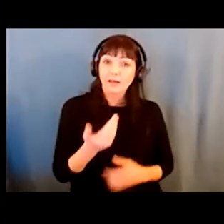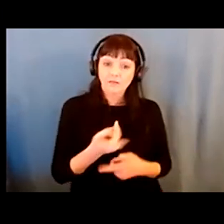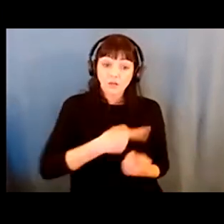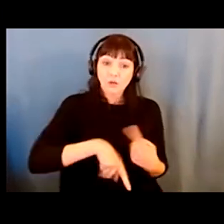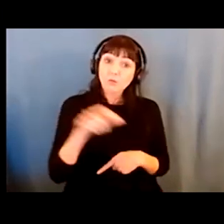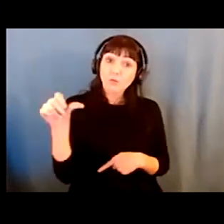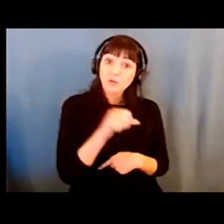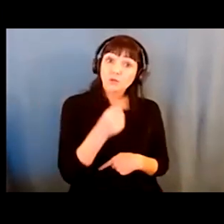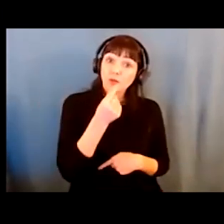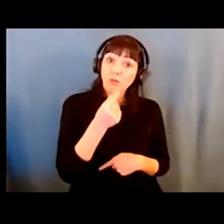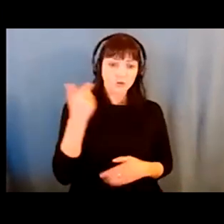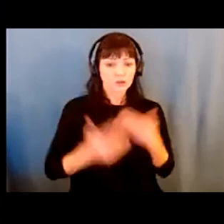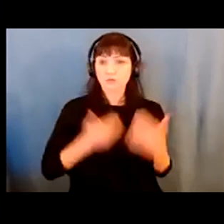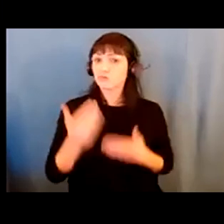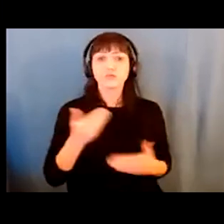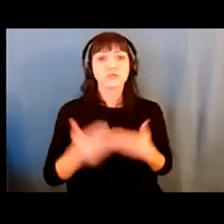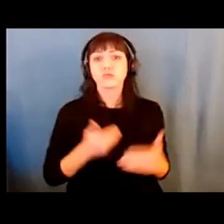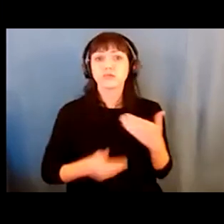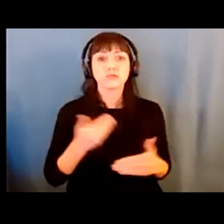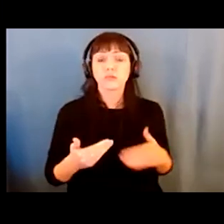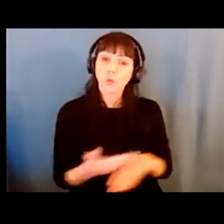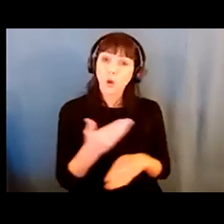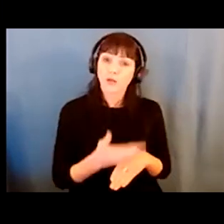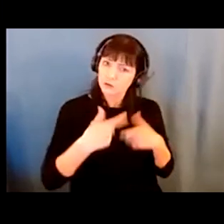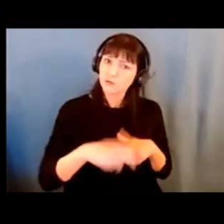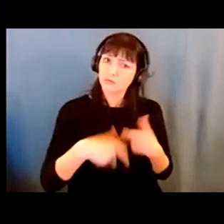within certain flexibilities and different ways of doing things. Mm.